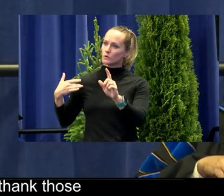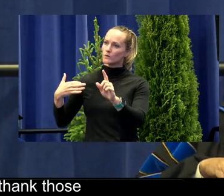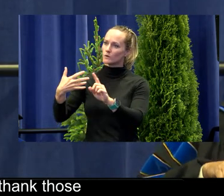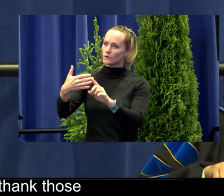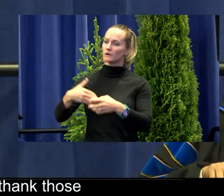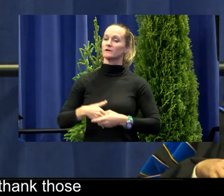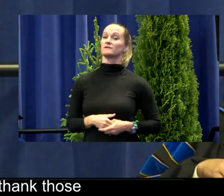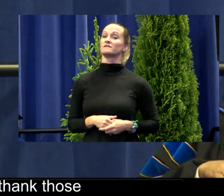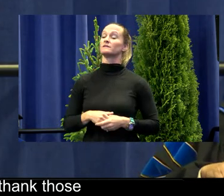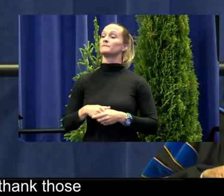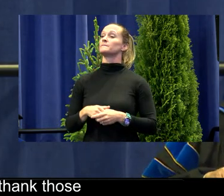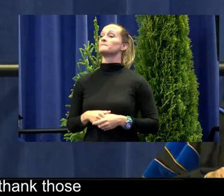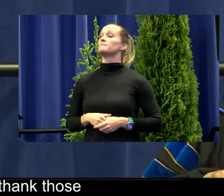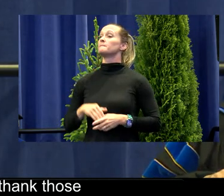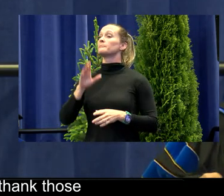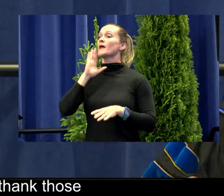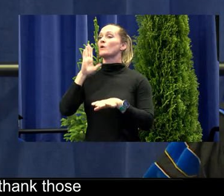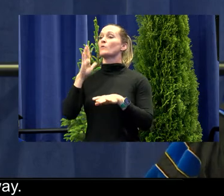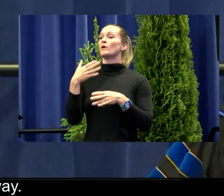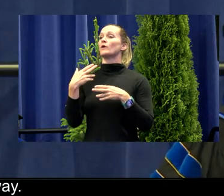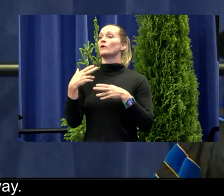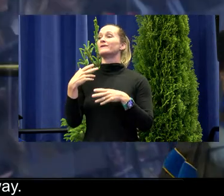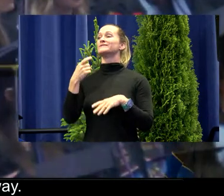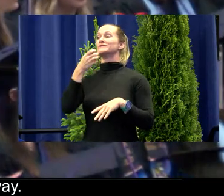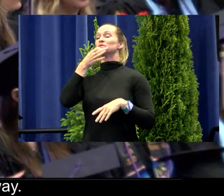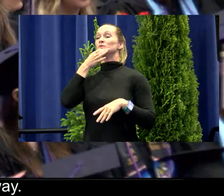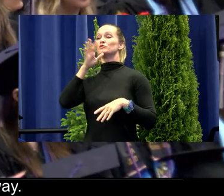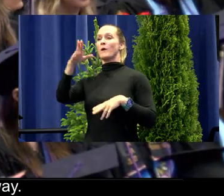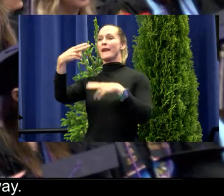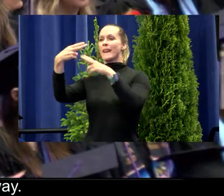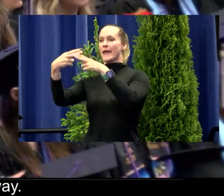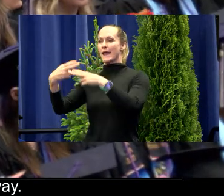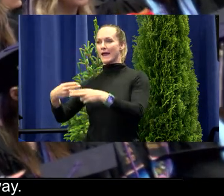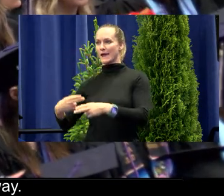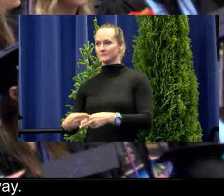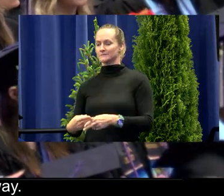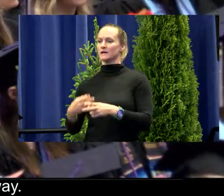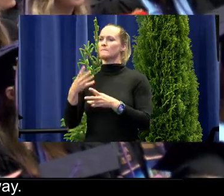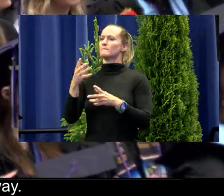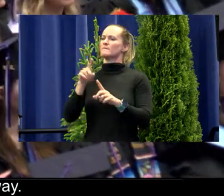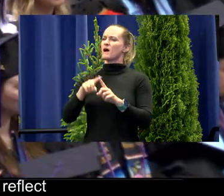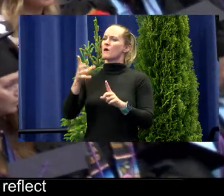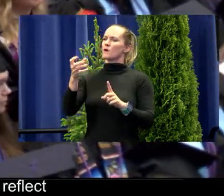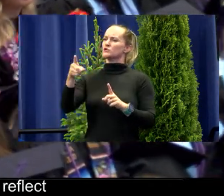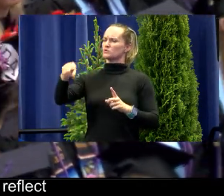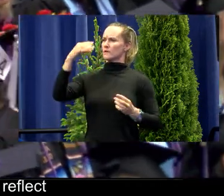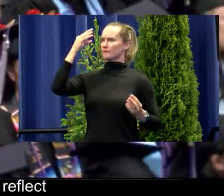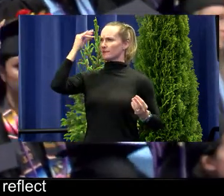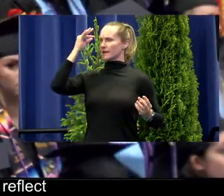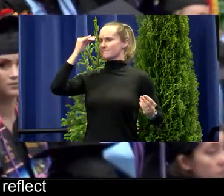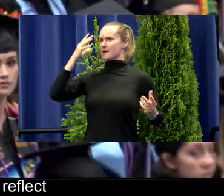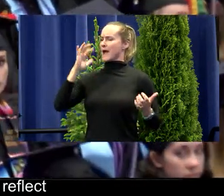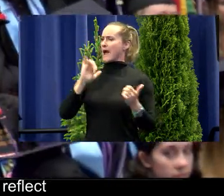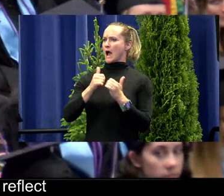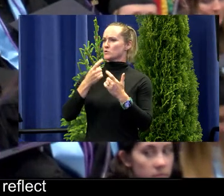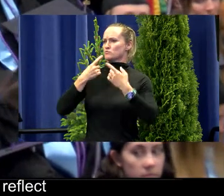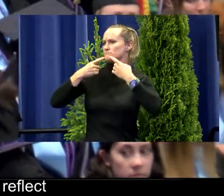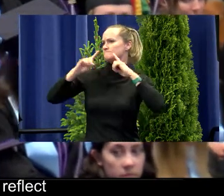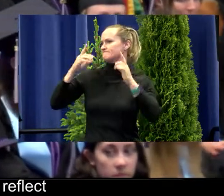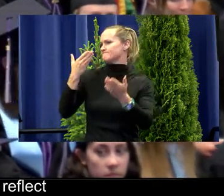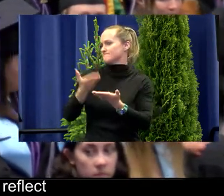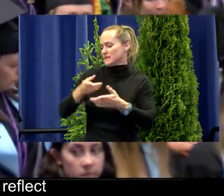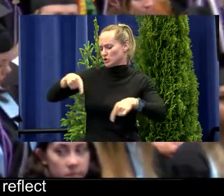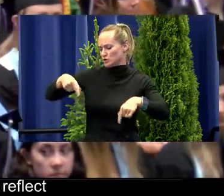As your names are called in a few minutes, I ask you to reflect on the choices you have made that put you on the path to this room